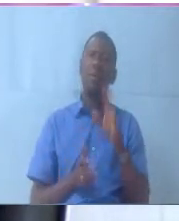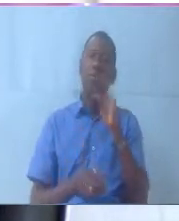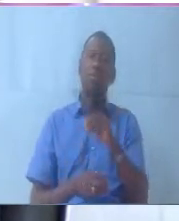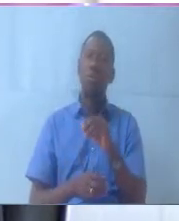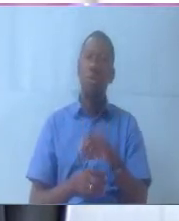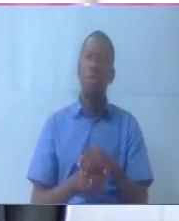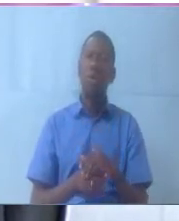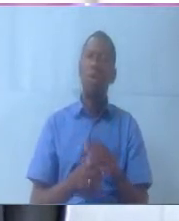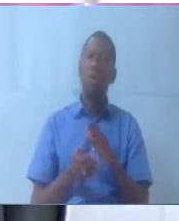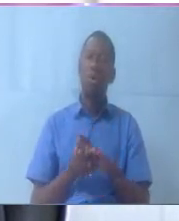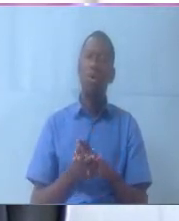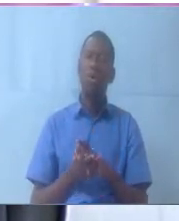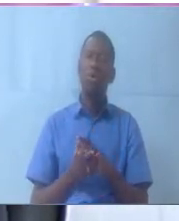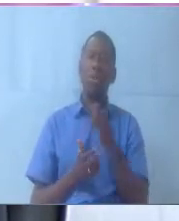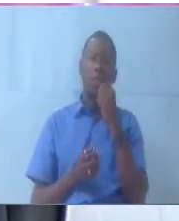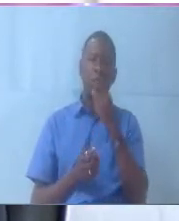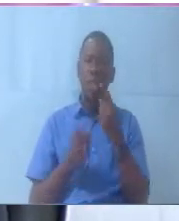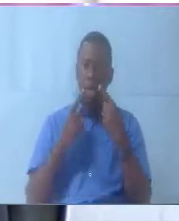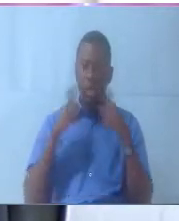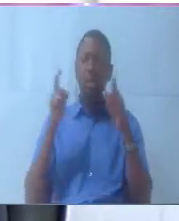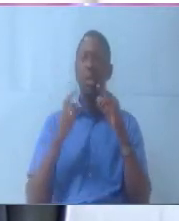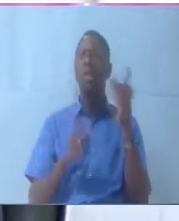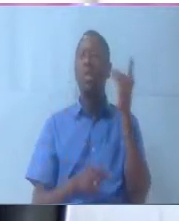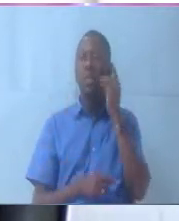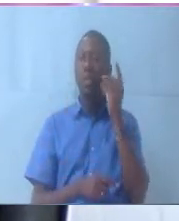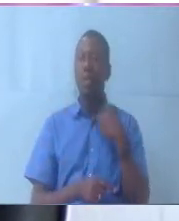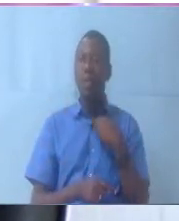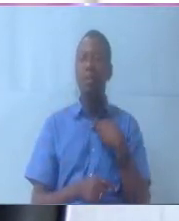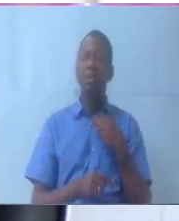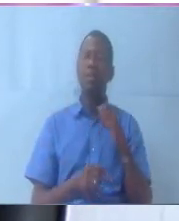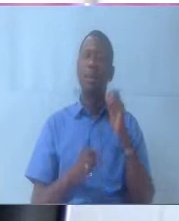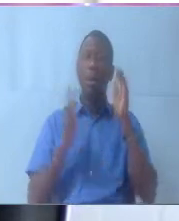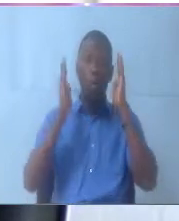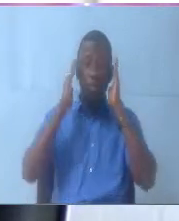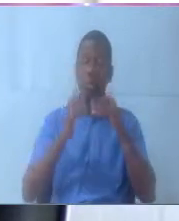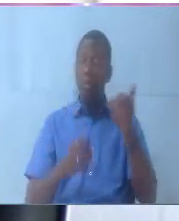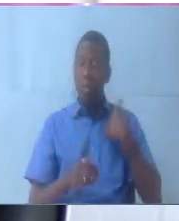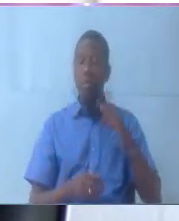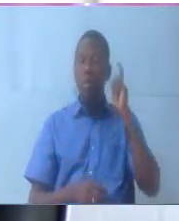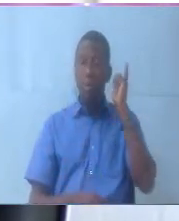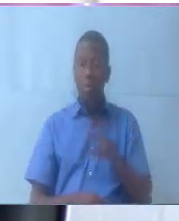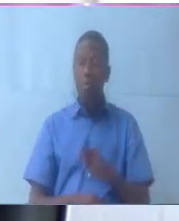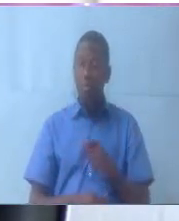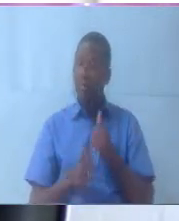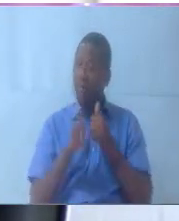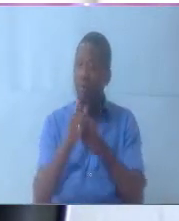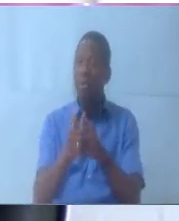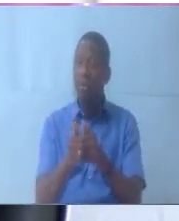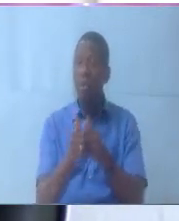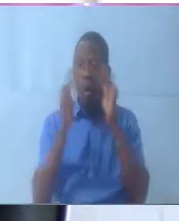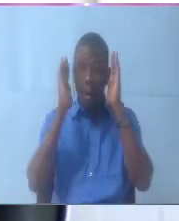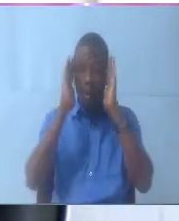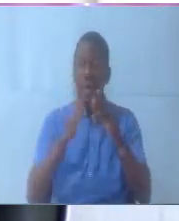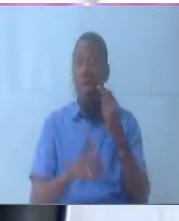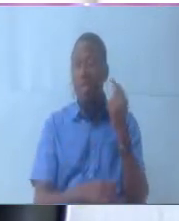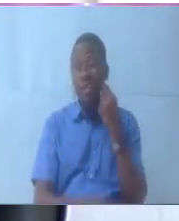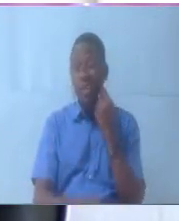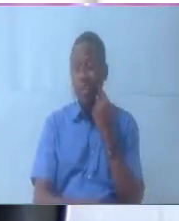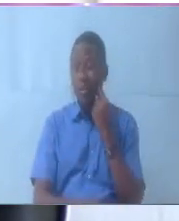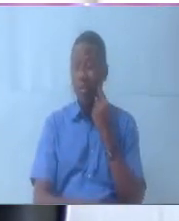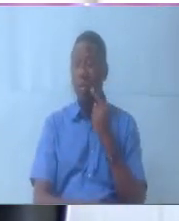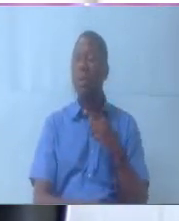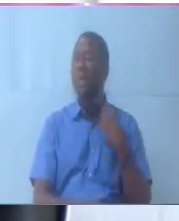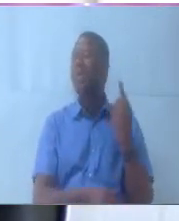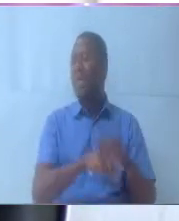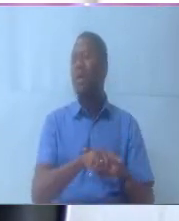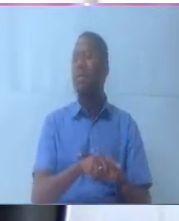that Muslims should pray on that day. Purka foko president silo ka foko muslimo lu nyanta salila nyi lunkari e banko moli fanso to